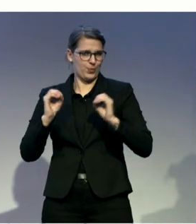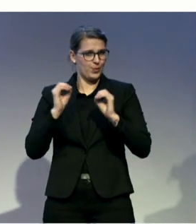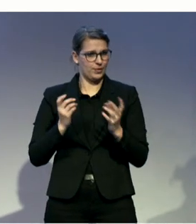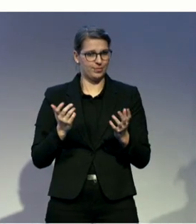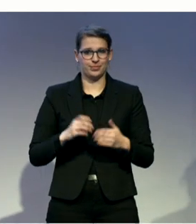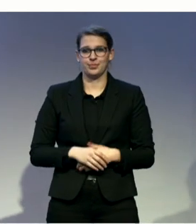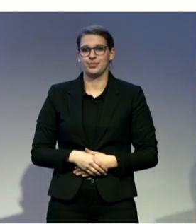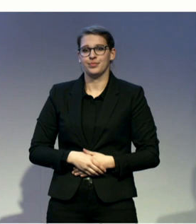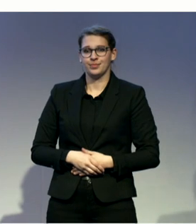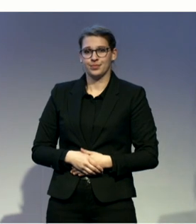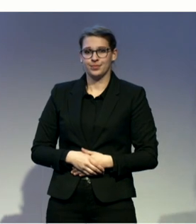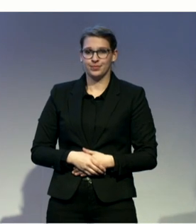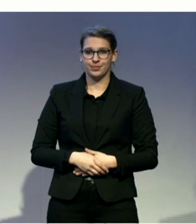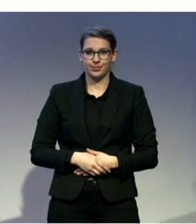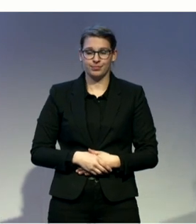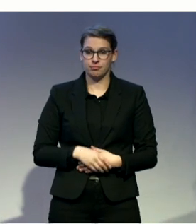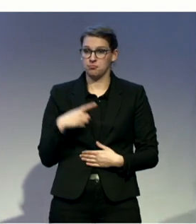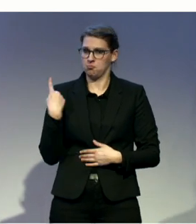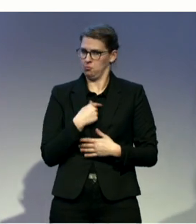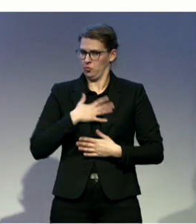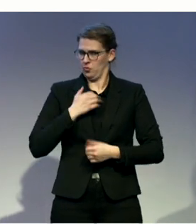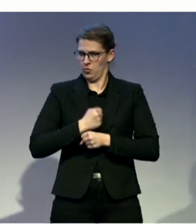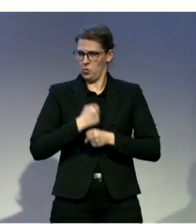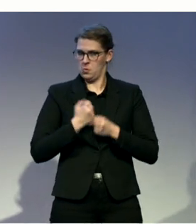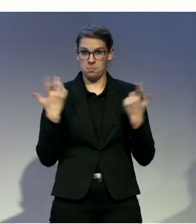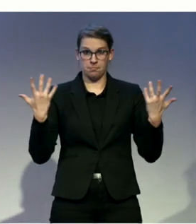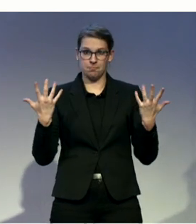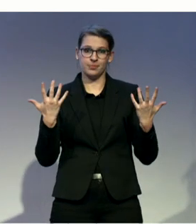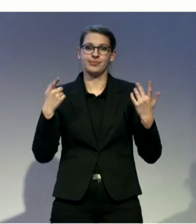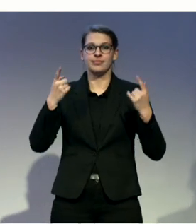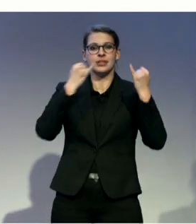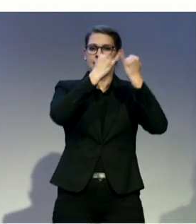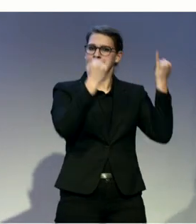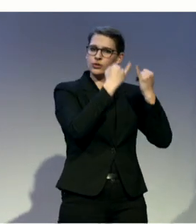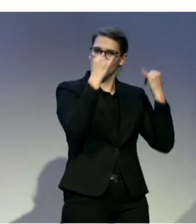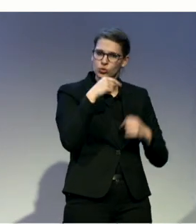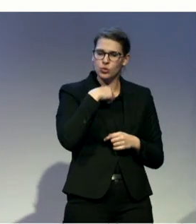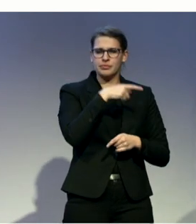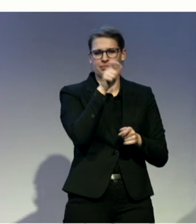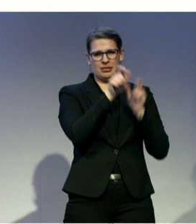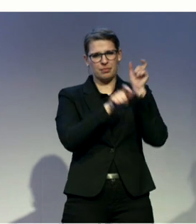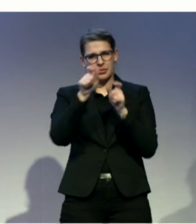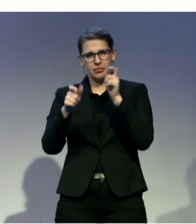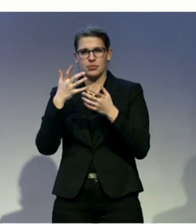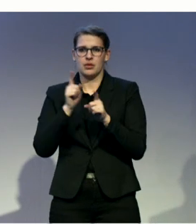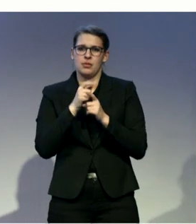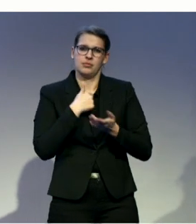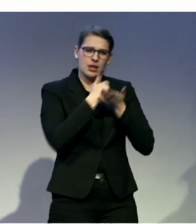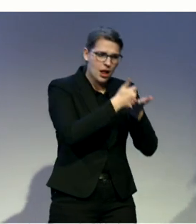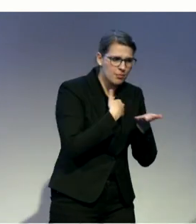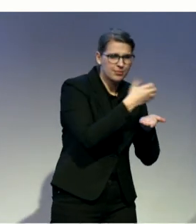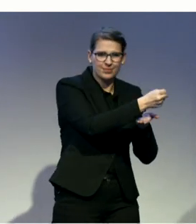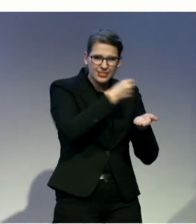help people to get out of the institution and build a new life in community, in community-based